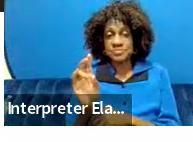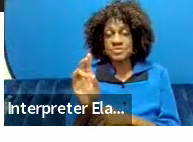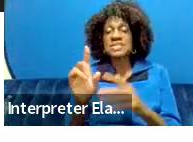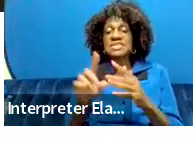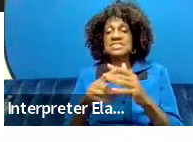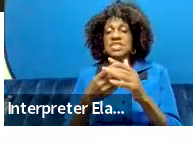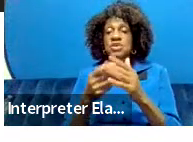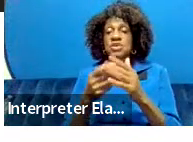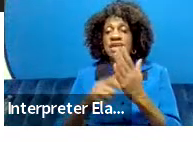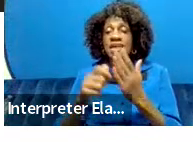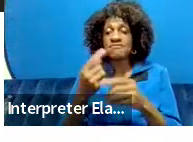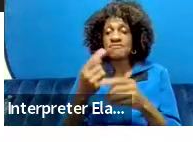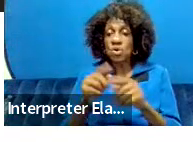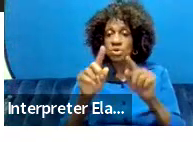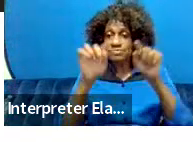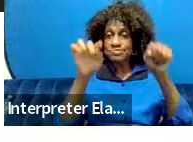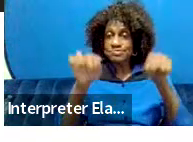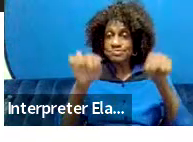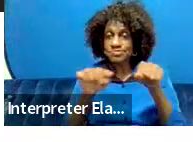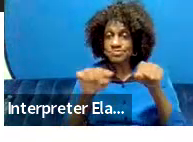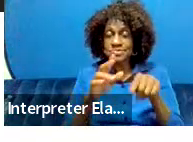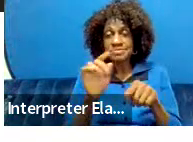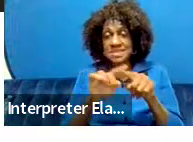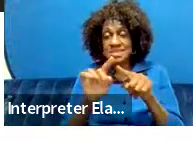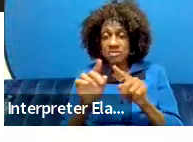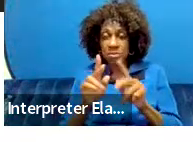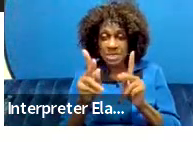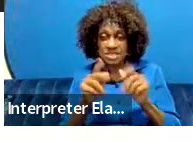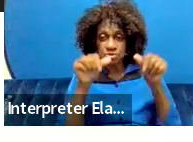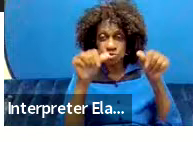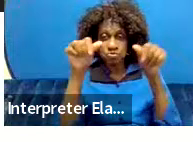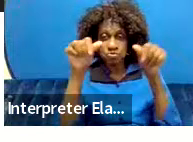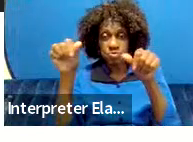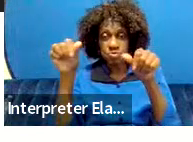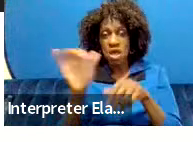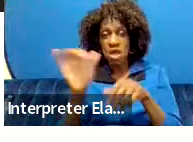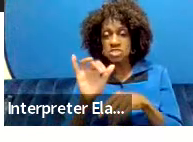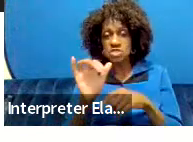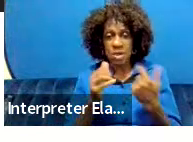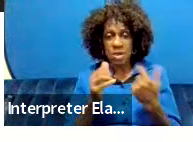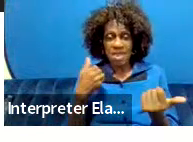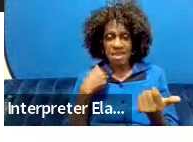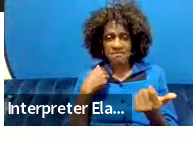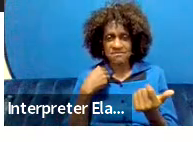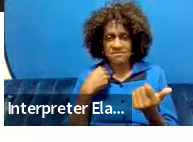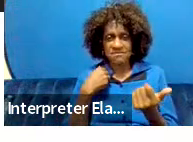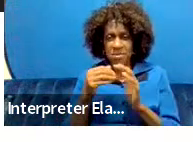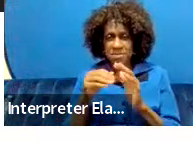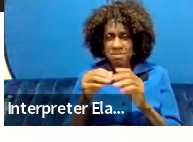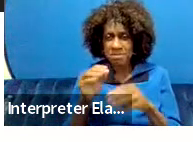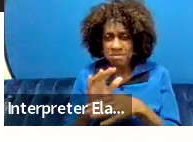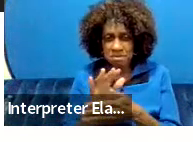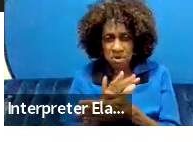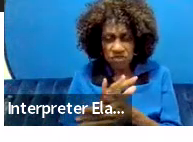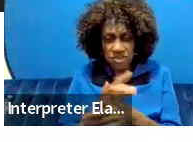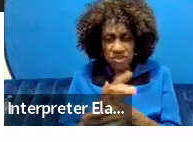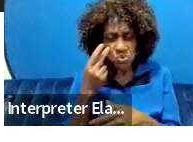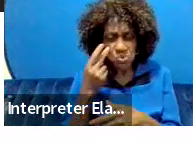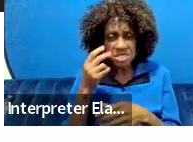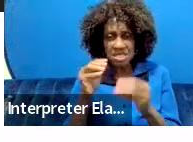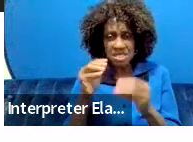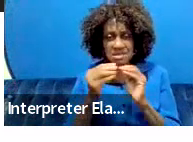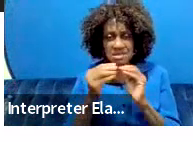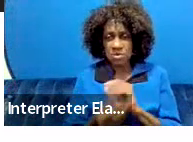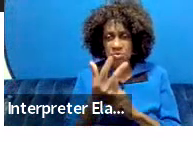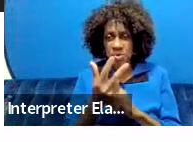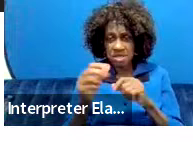on signage. We also have an animation on signage, and it's pictured here on slide number 3 as well. And you